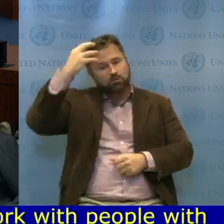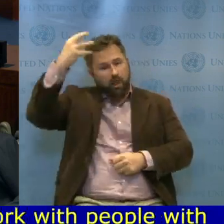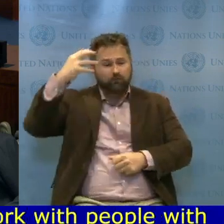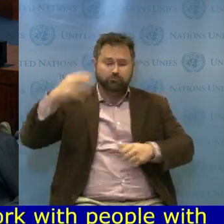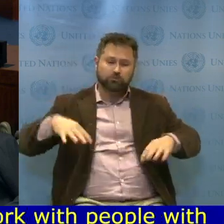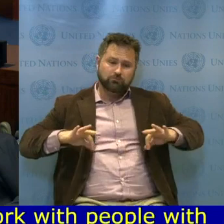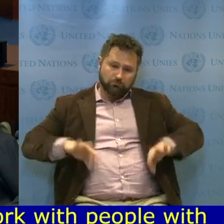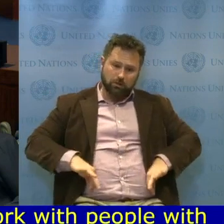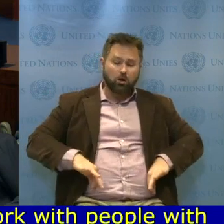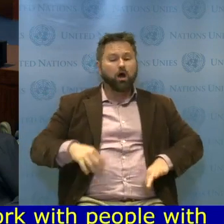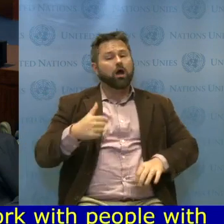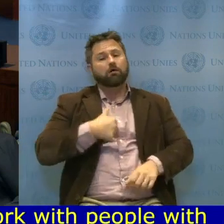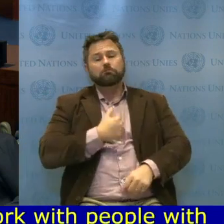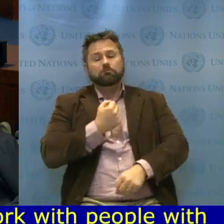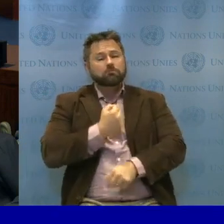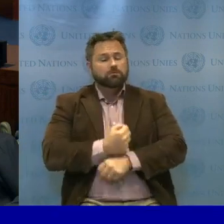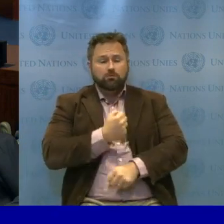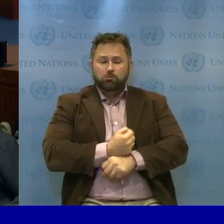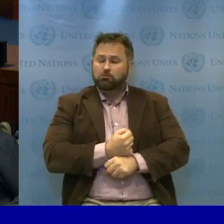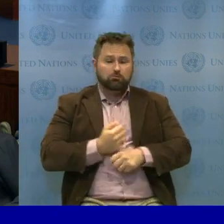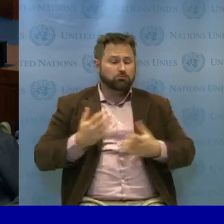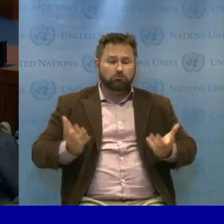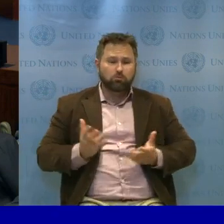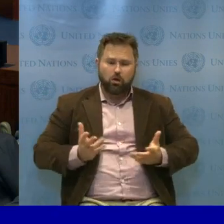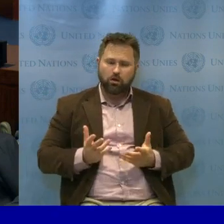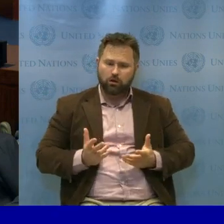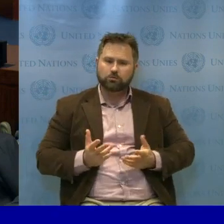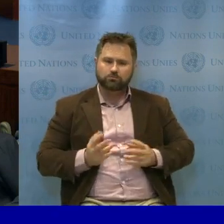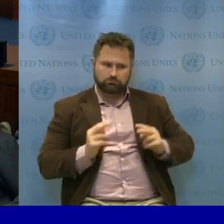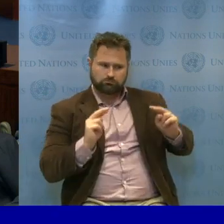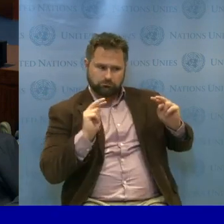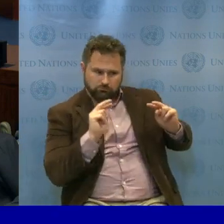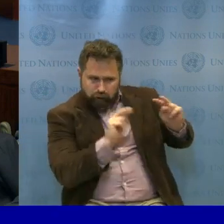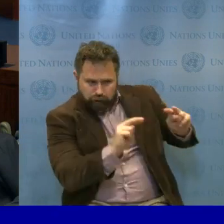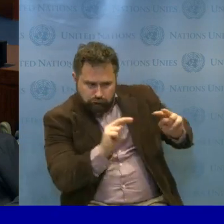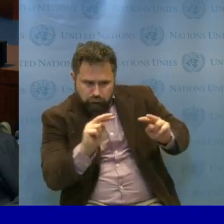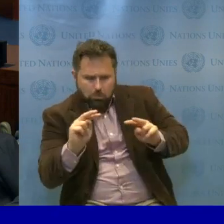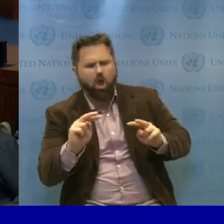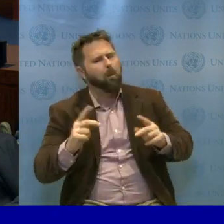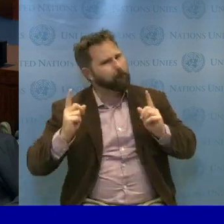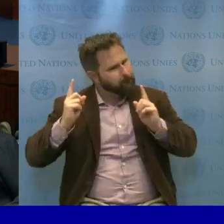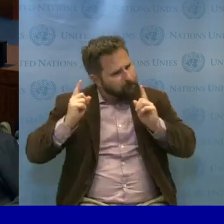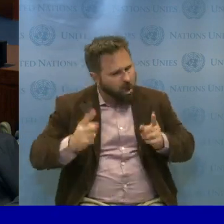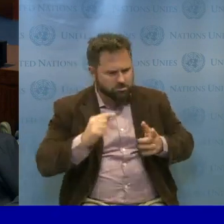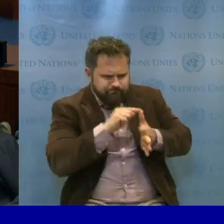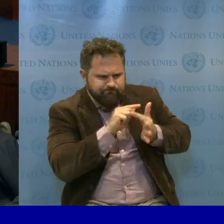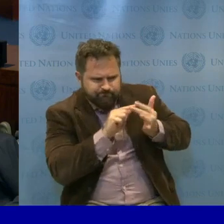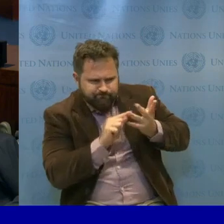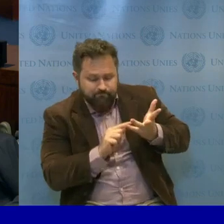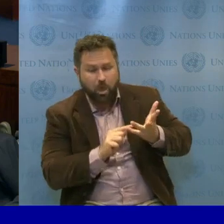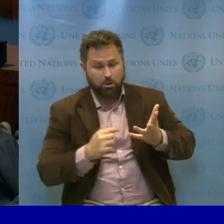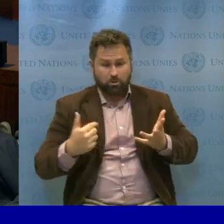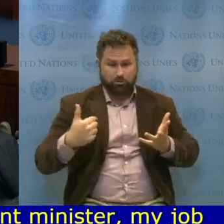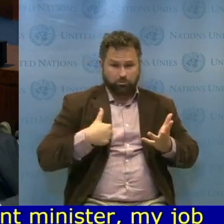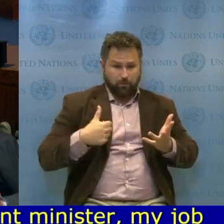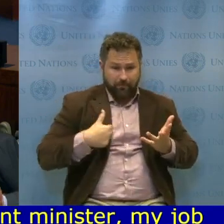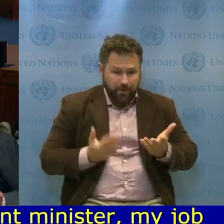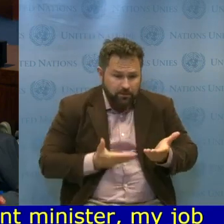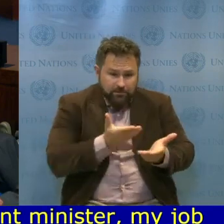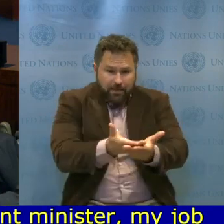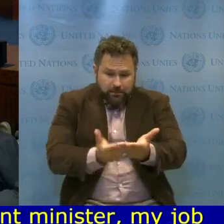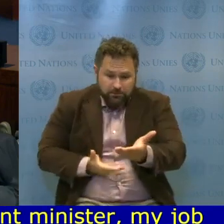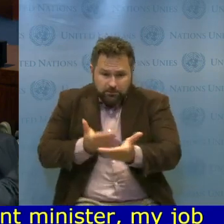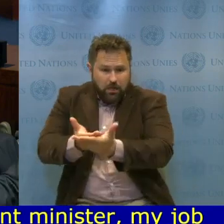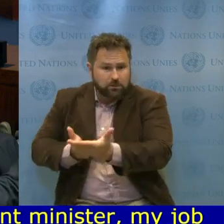to ensure from a practical level that we need to do a number of things. And the suggestions I would make, very, very practical suggestion,